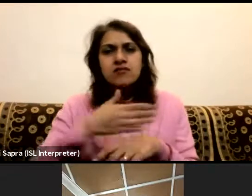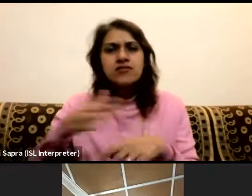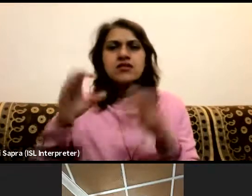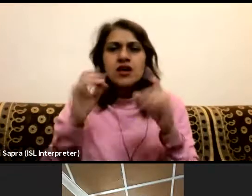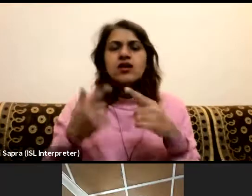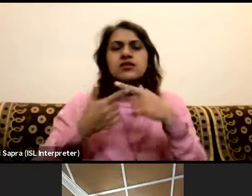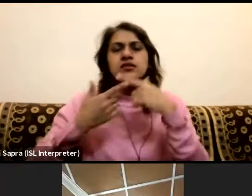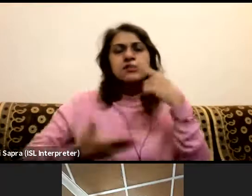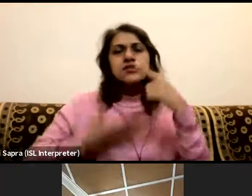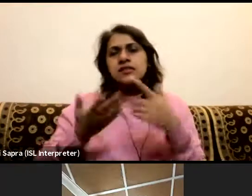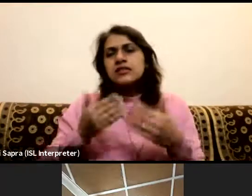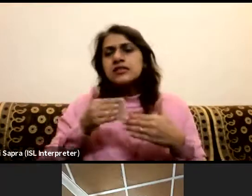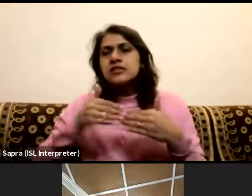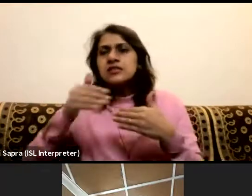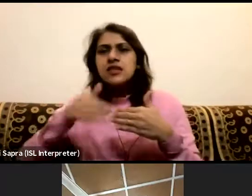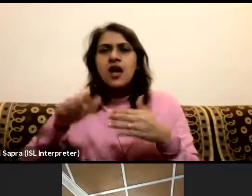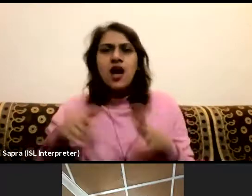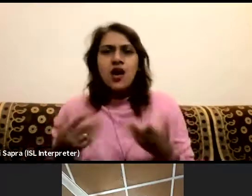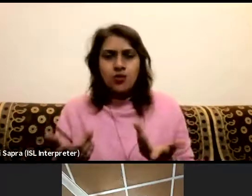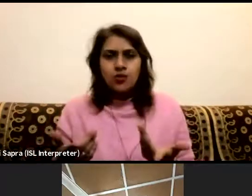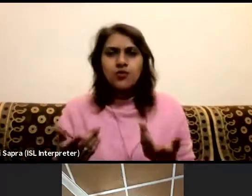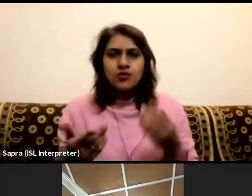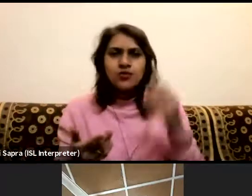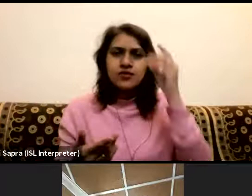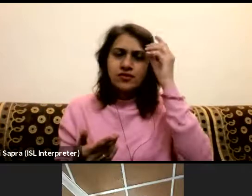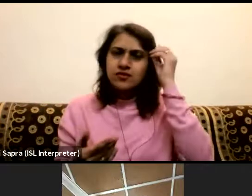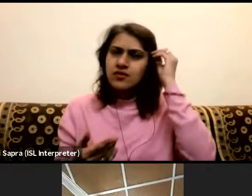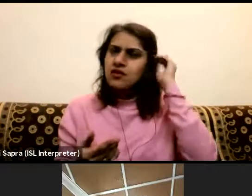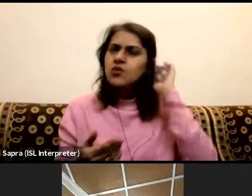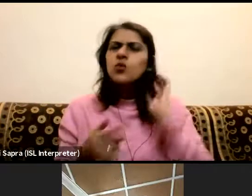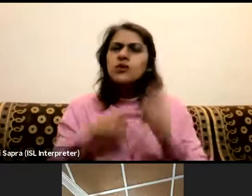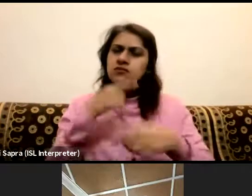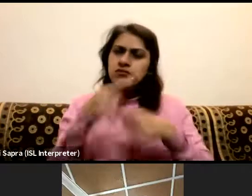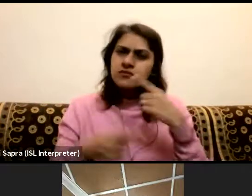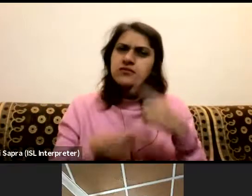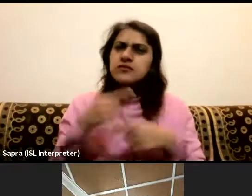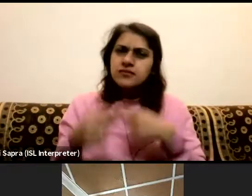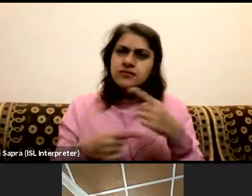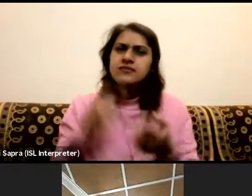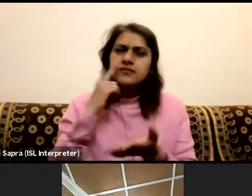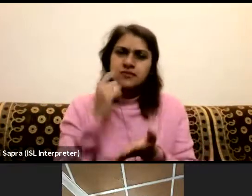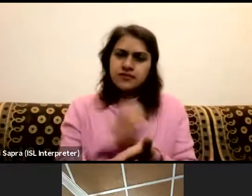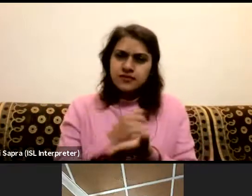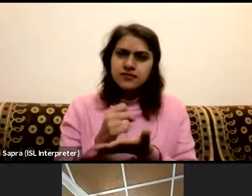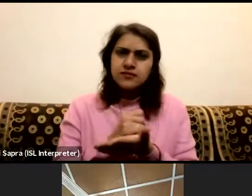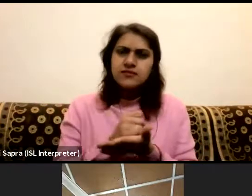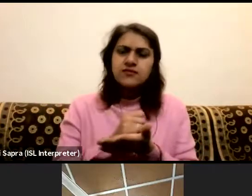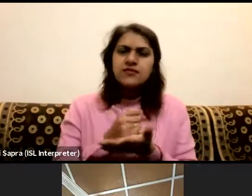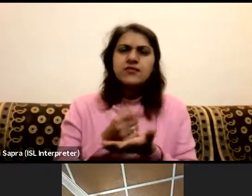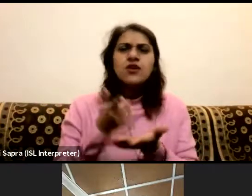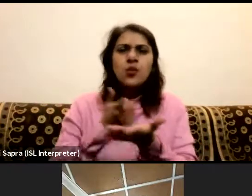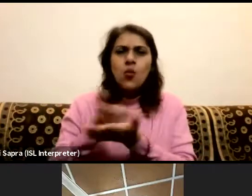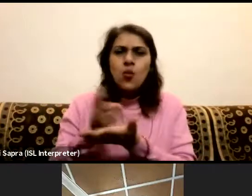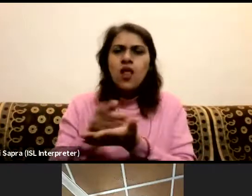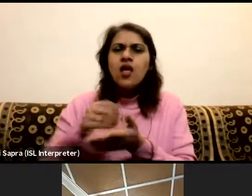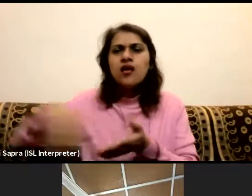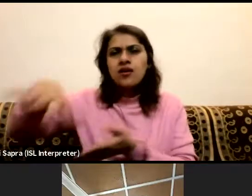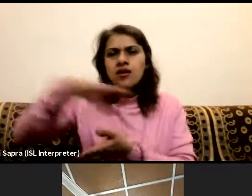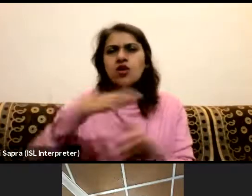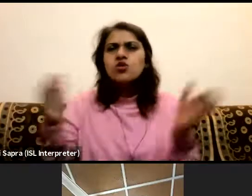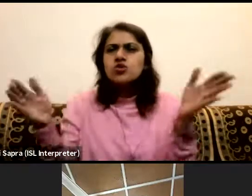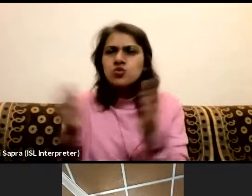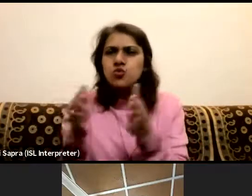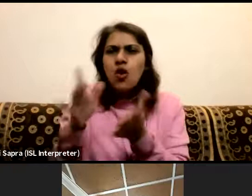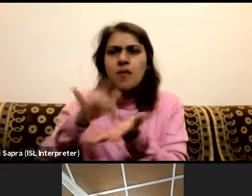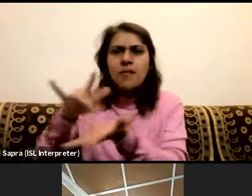trainings forward. We are progressively looking at taking the trainings to the rural areas so that the training centers become more